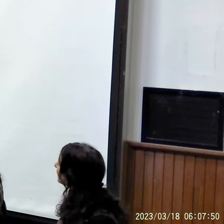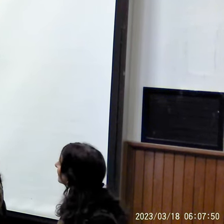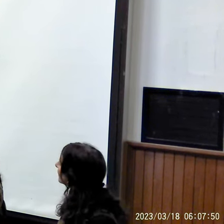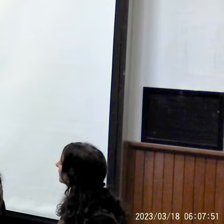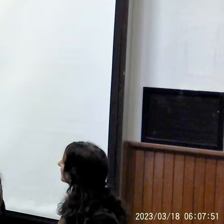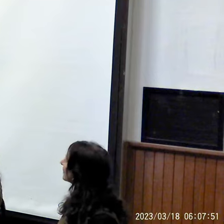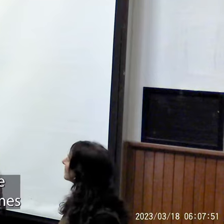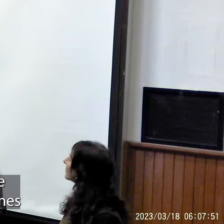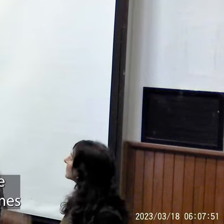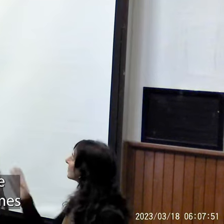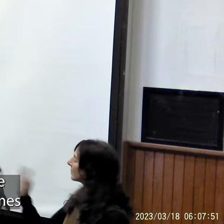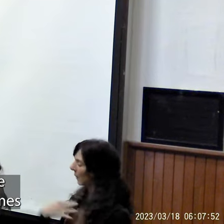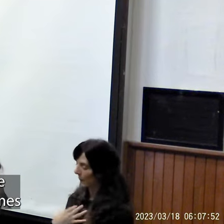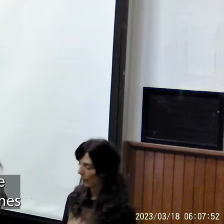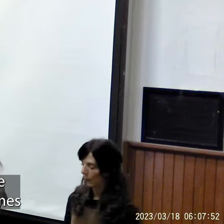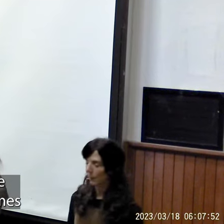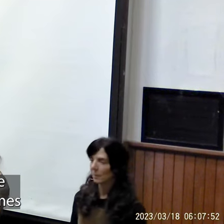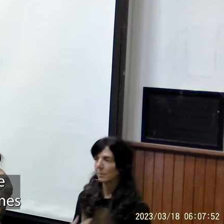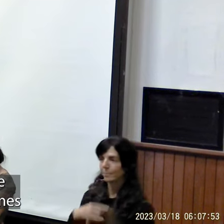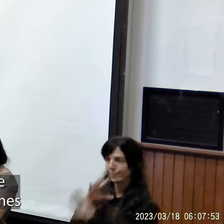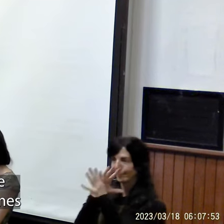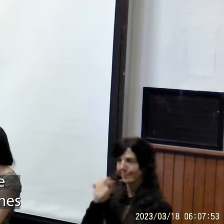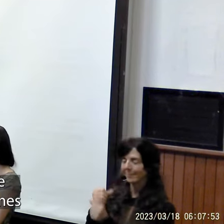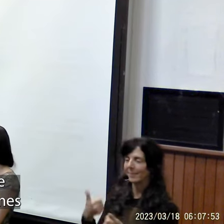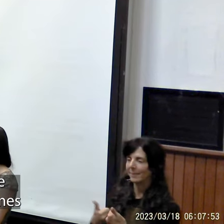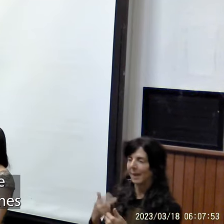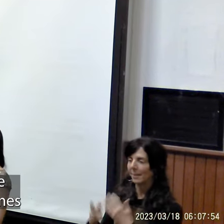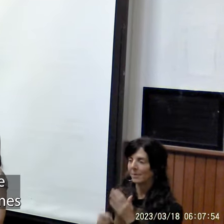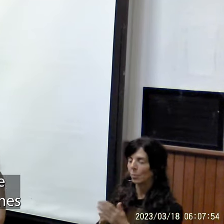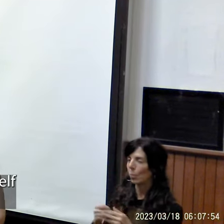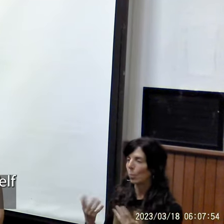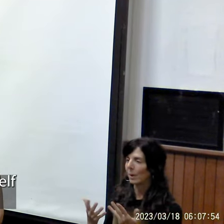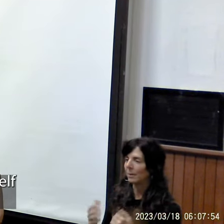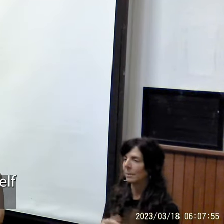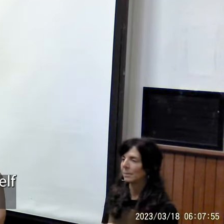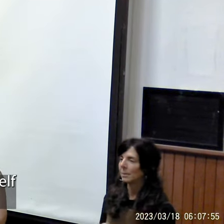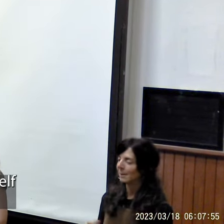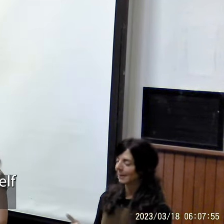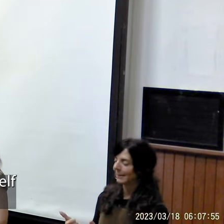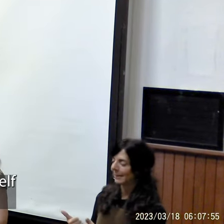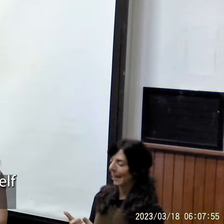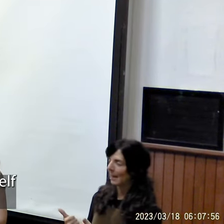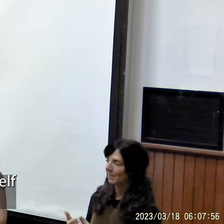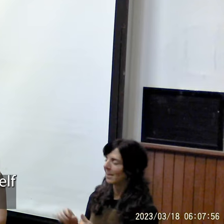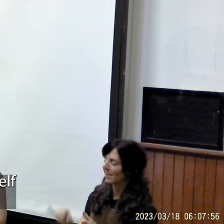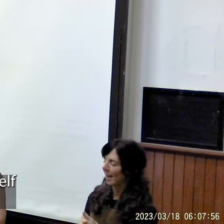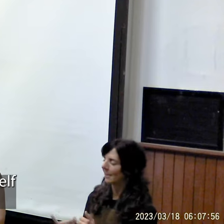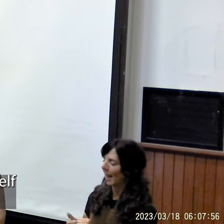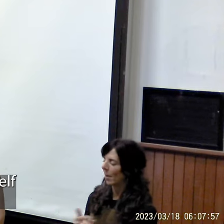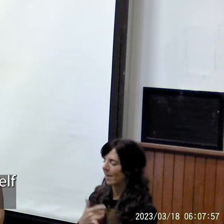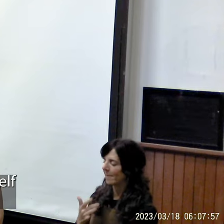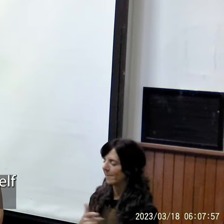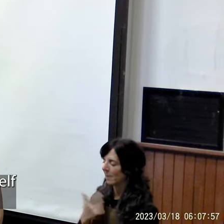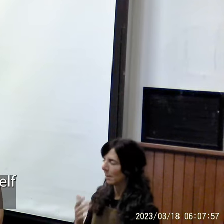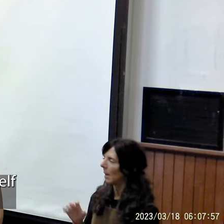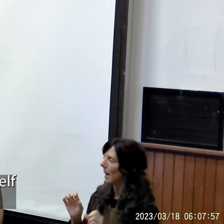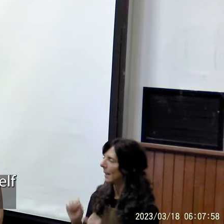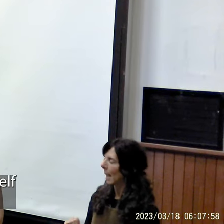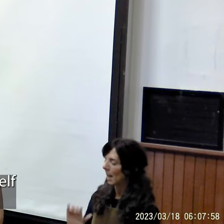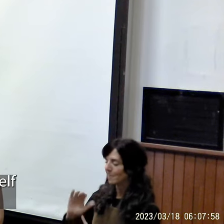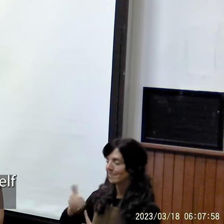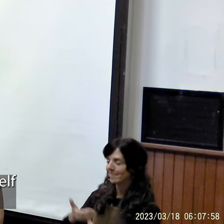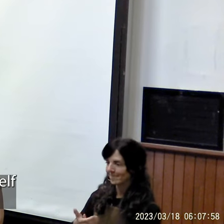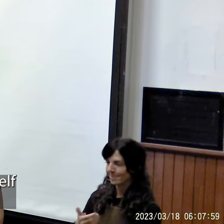I think that for me, one of the things that draws me to video games is it's through games that I feel like I can inhabit a trans self and a